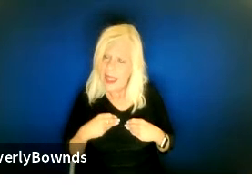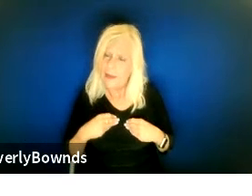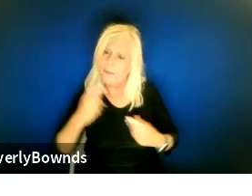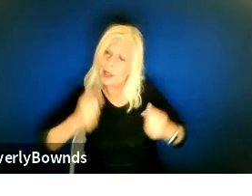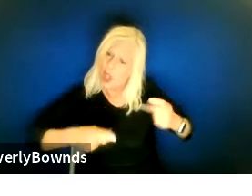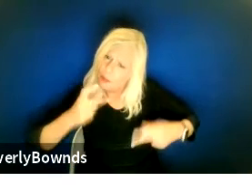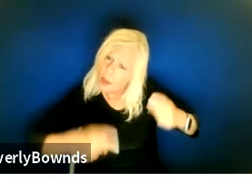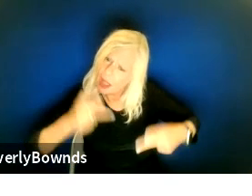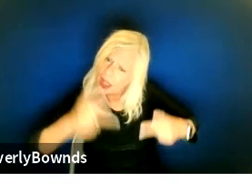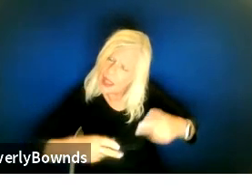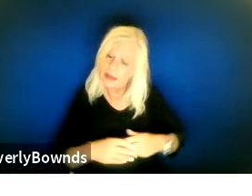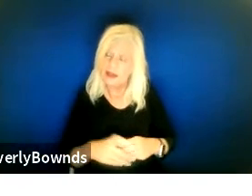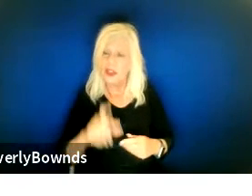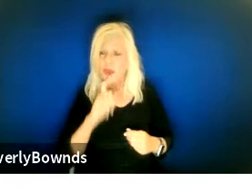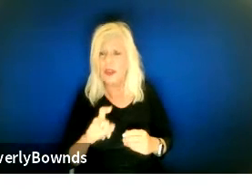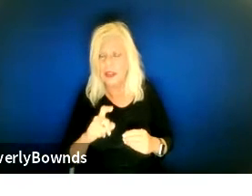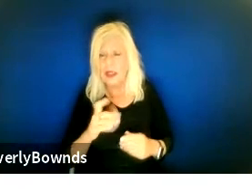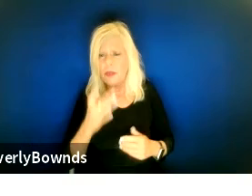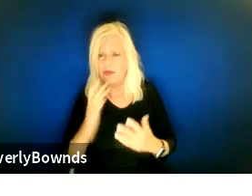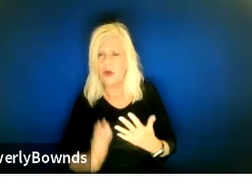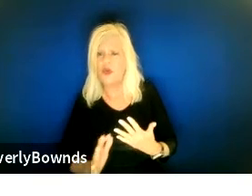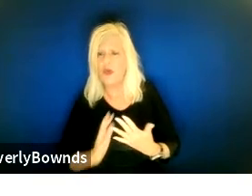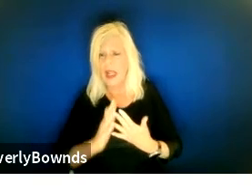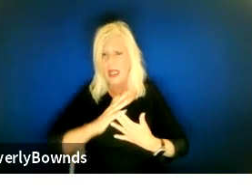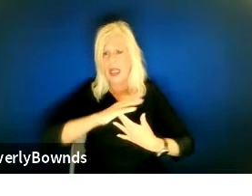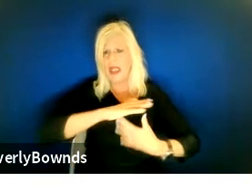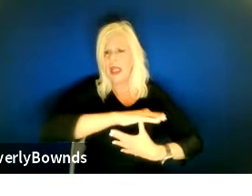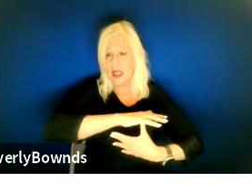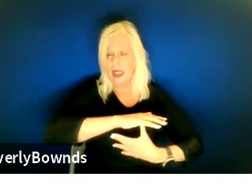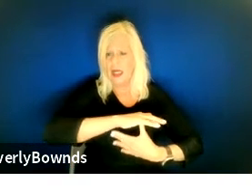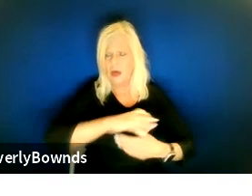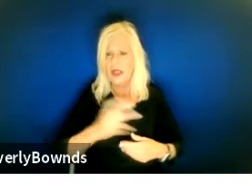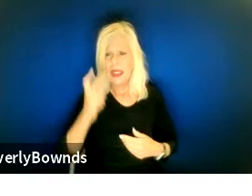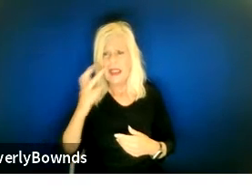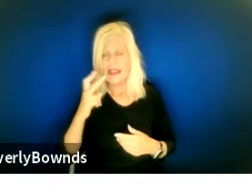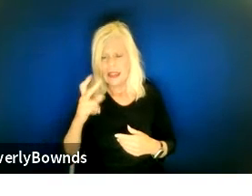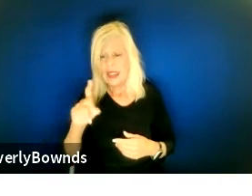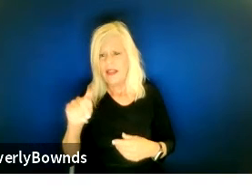is really a ranking we consistently see in much of the data we have